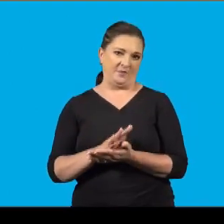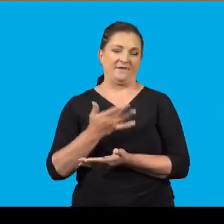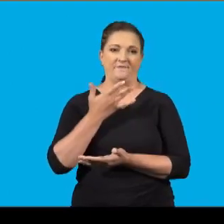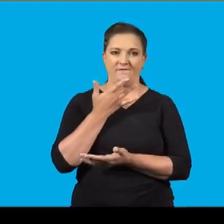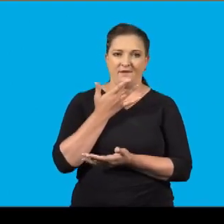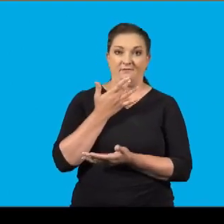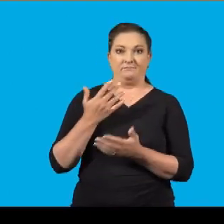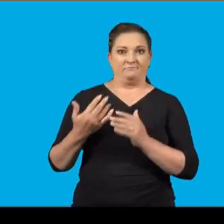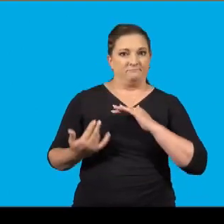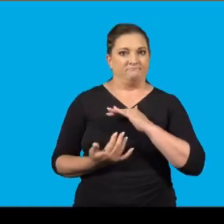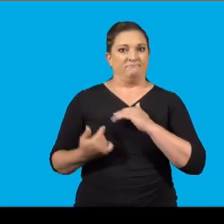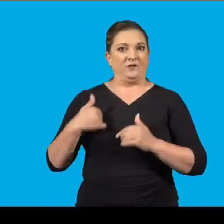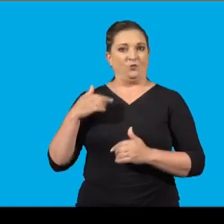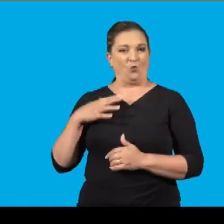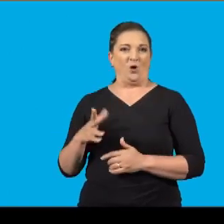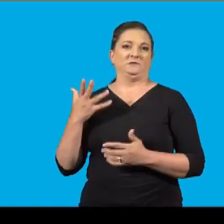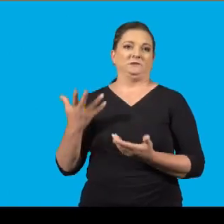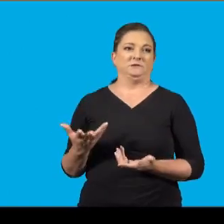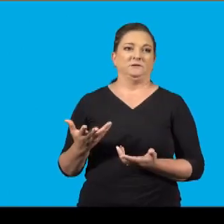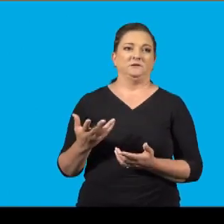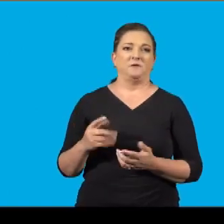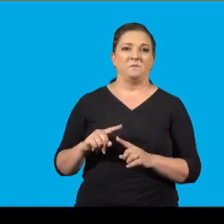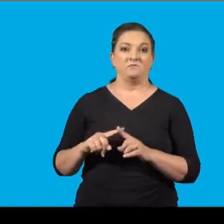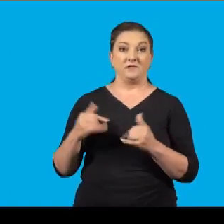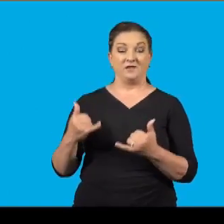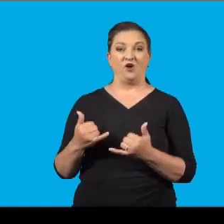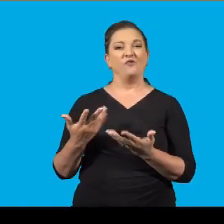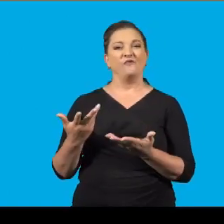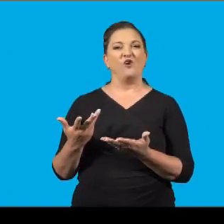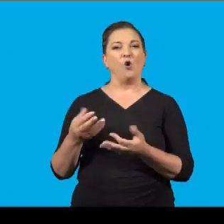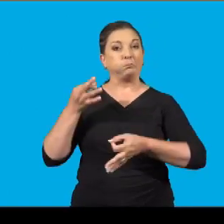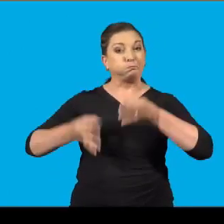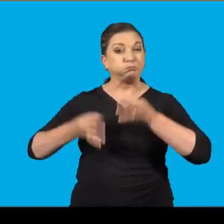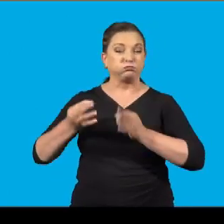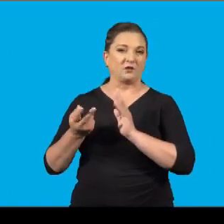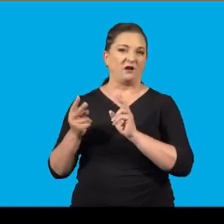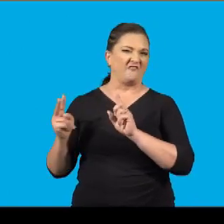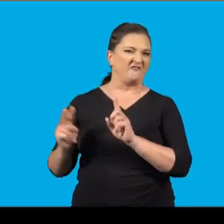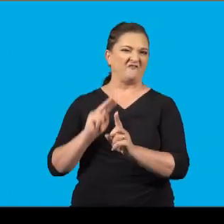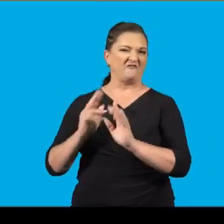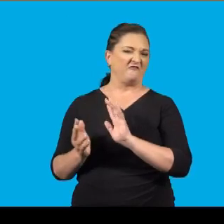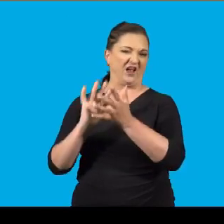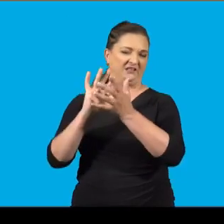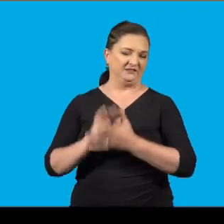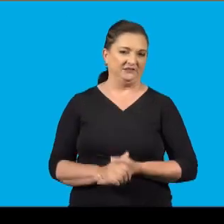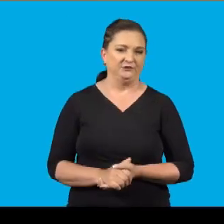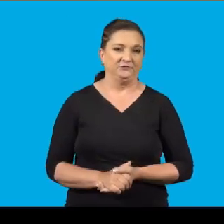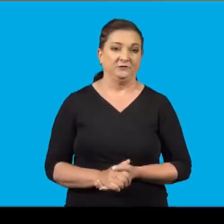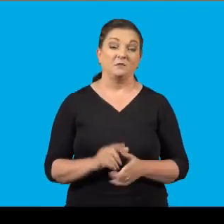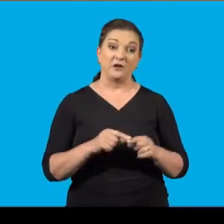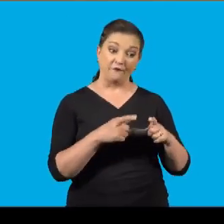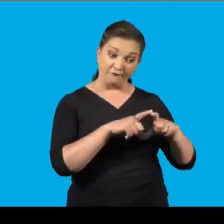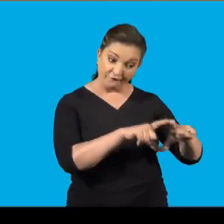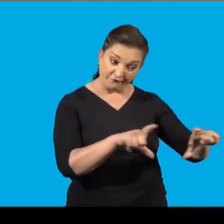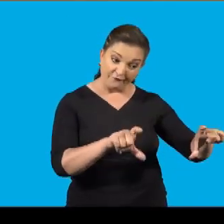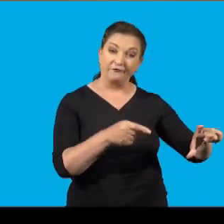of politically inspired violence. So you can see that it's straight extracting of information from